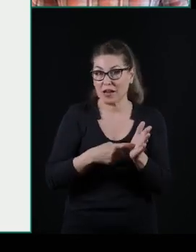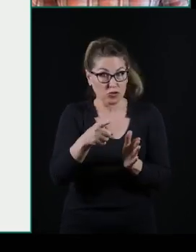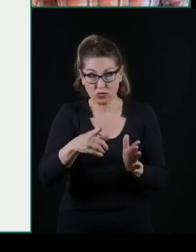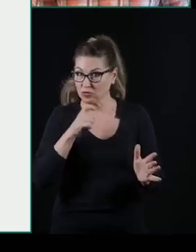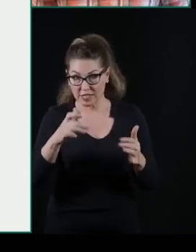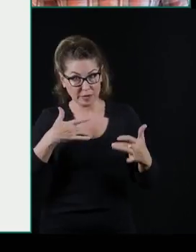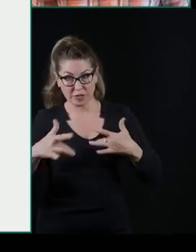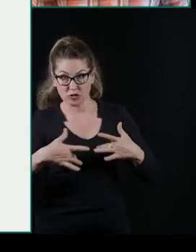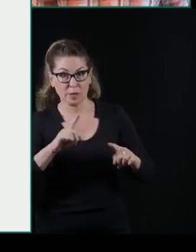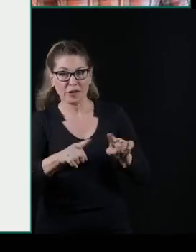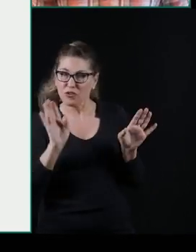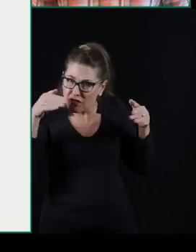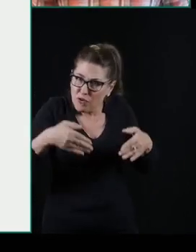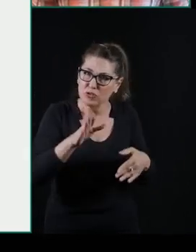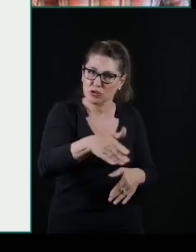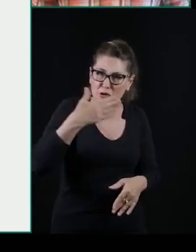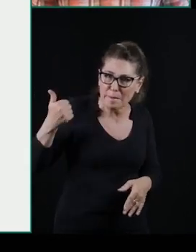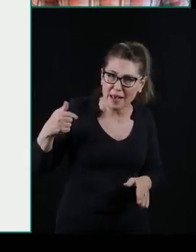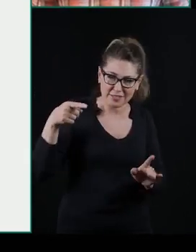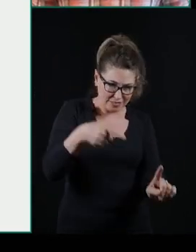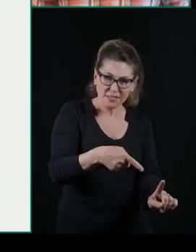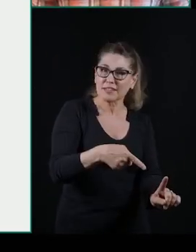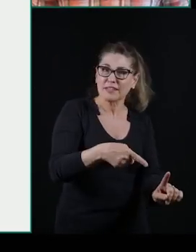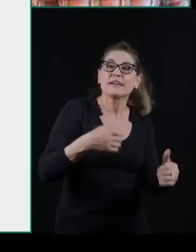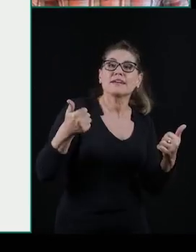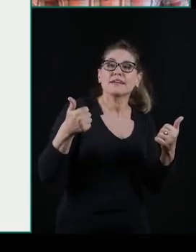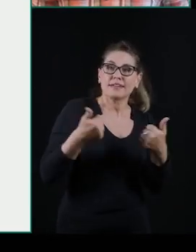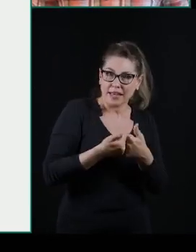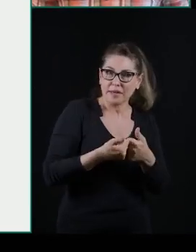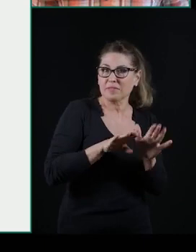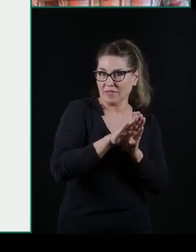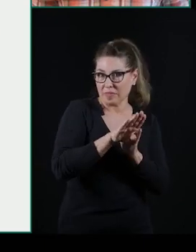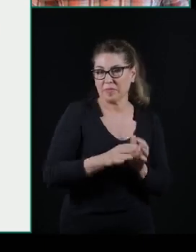focus on what you do best, game development.